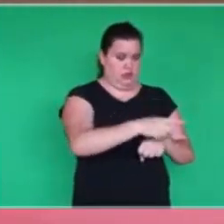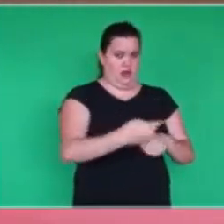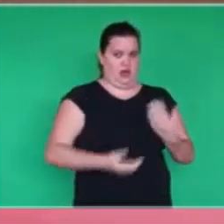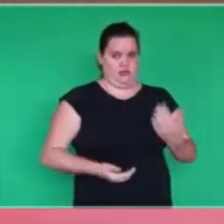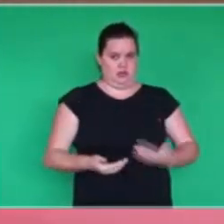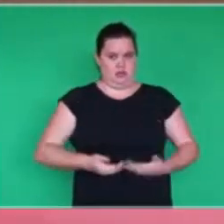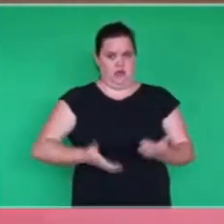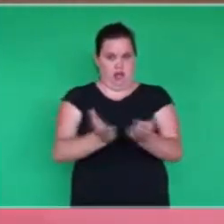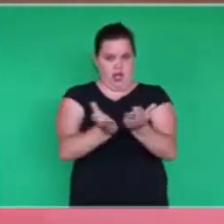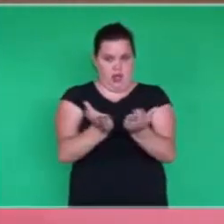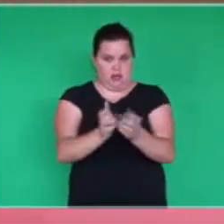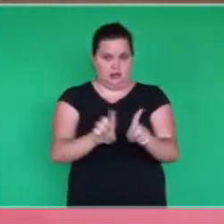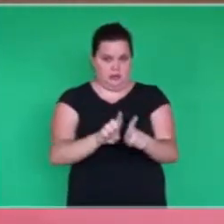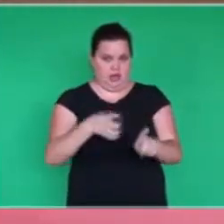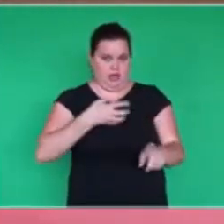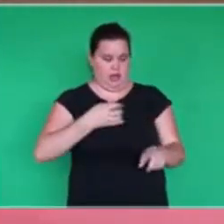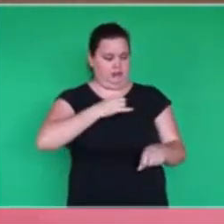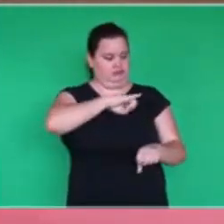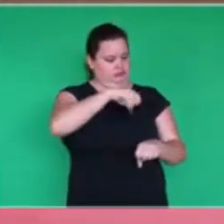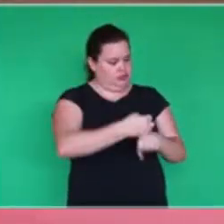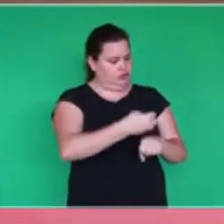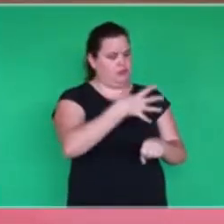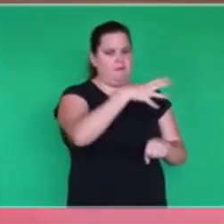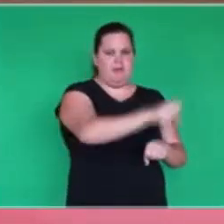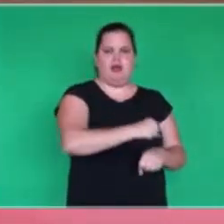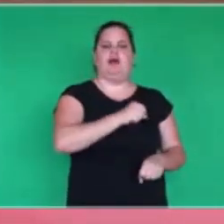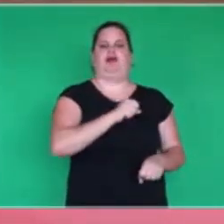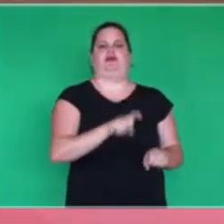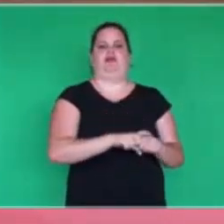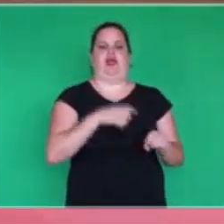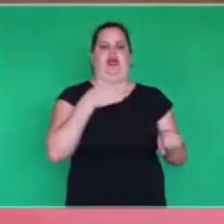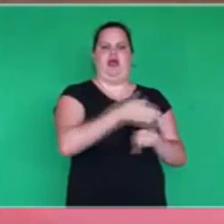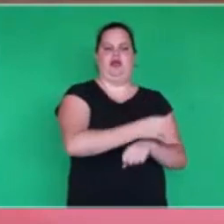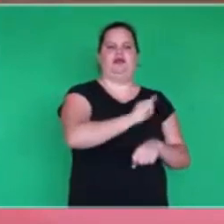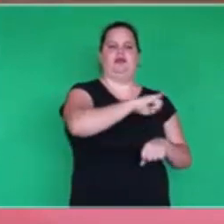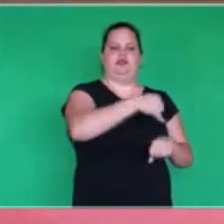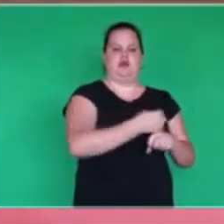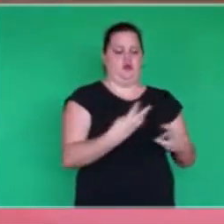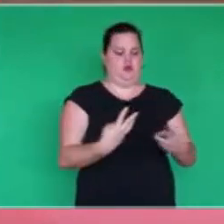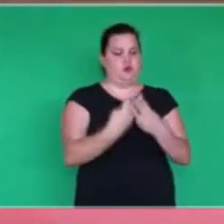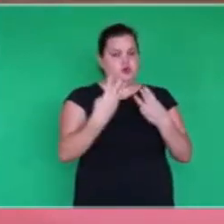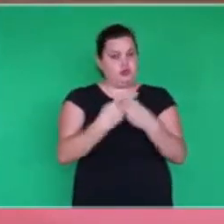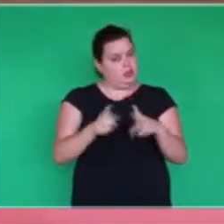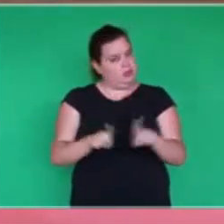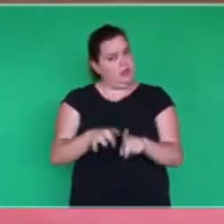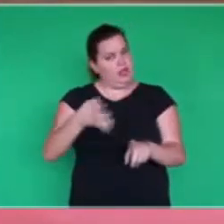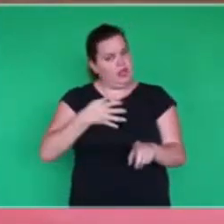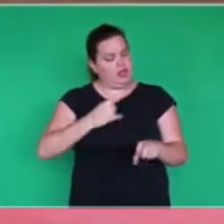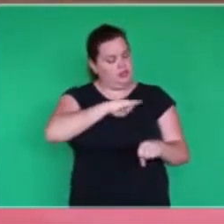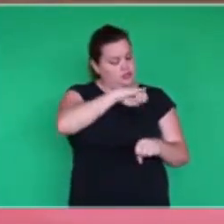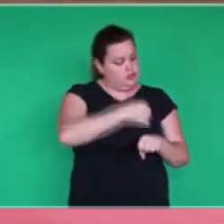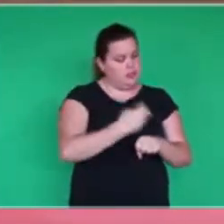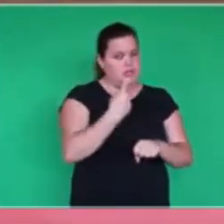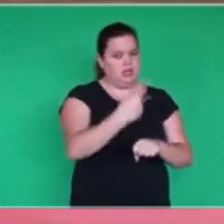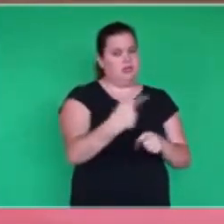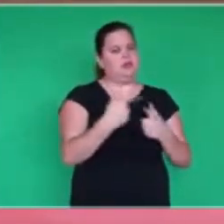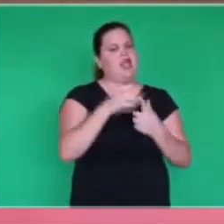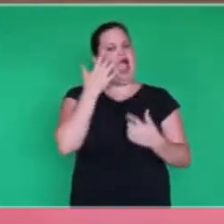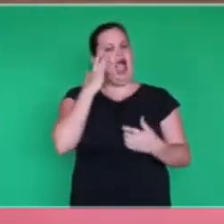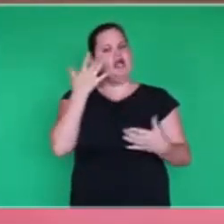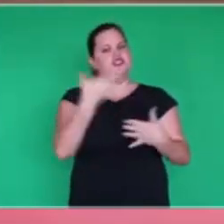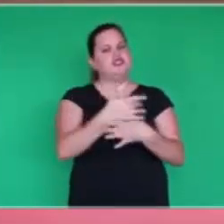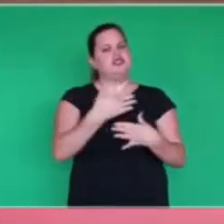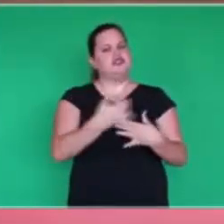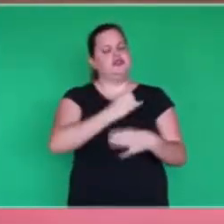around Jerusalem. Any arising agreement regarding Jerusalem shall be made